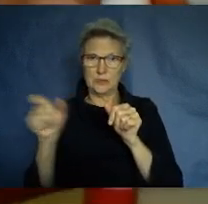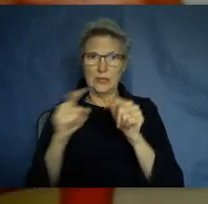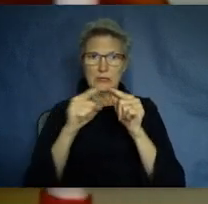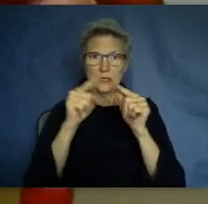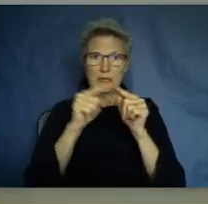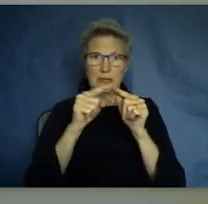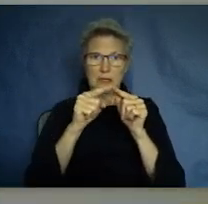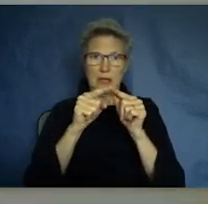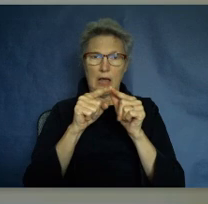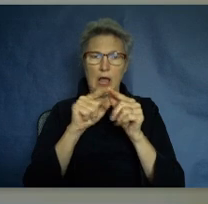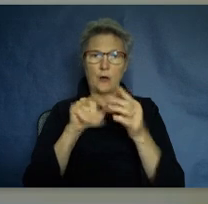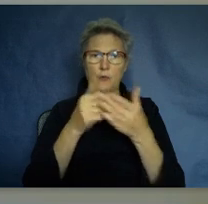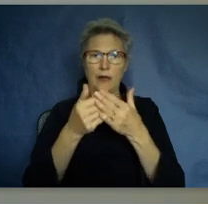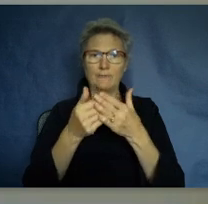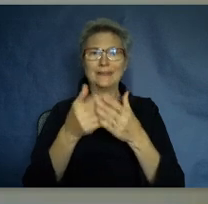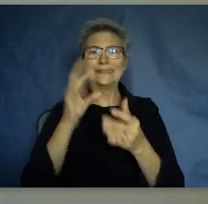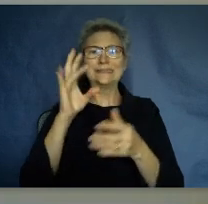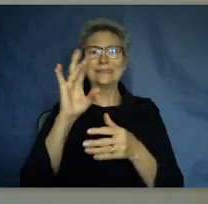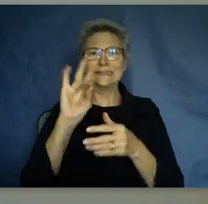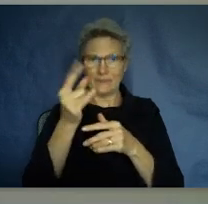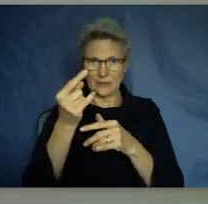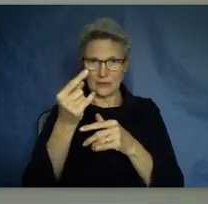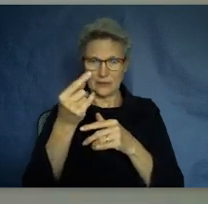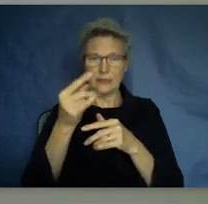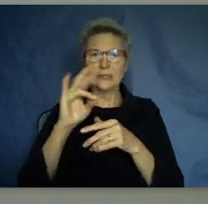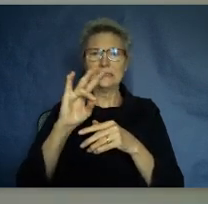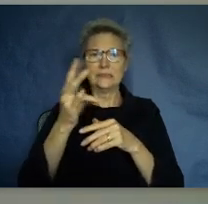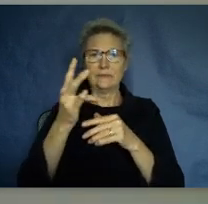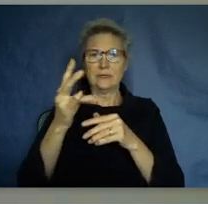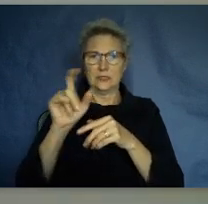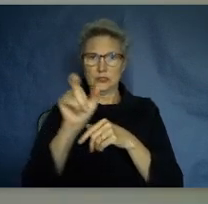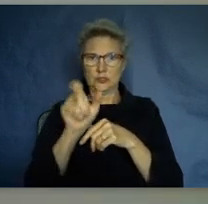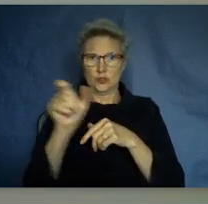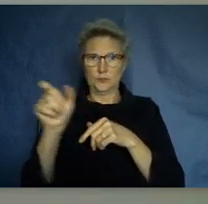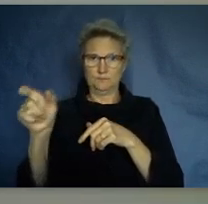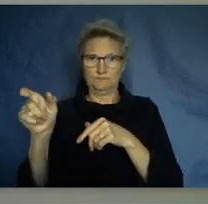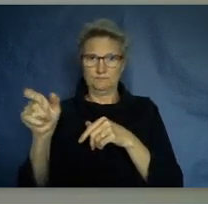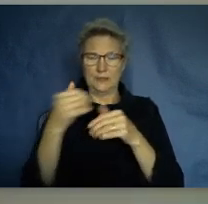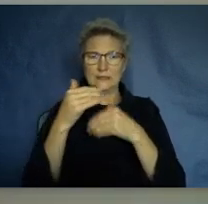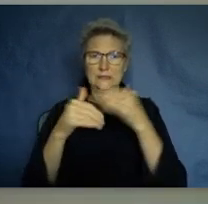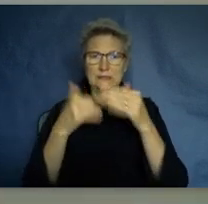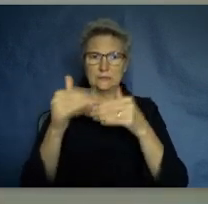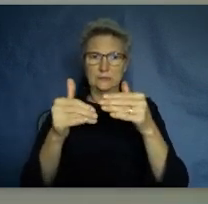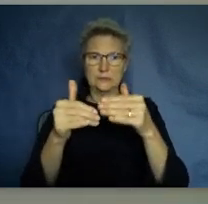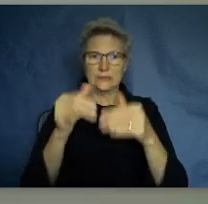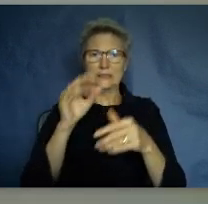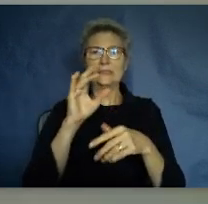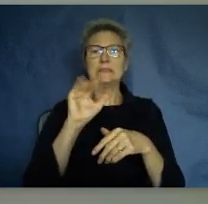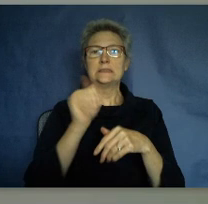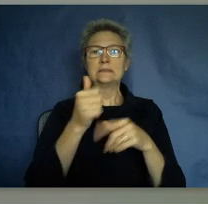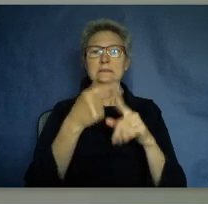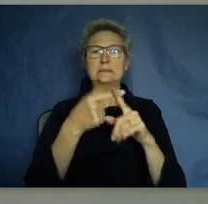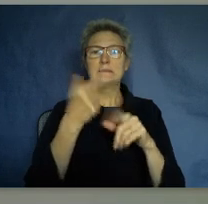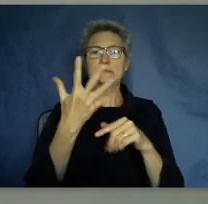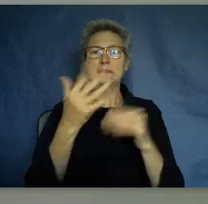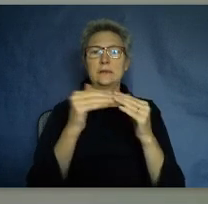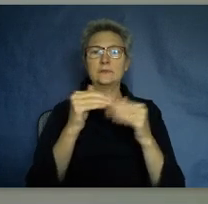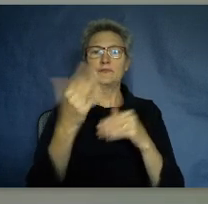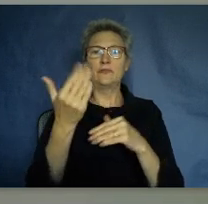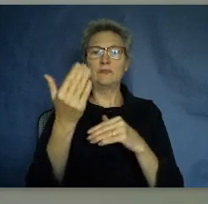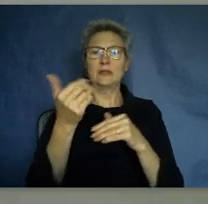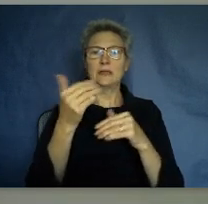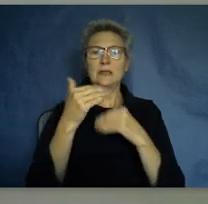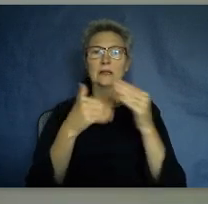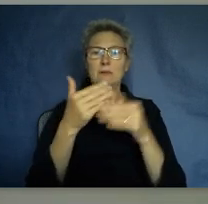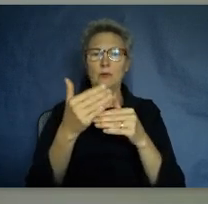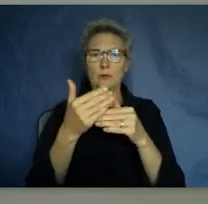that seventh term in my sequence. So I have 10 plus 5 is 15, and I'll keep going.